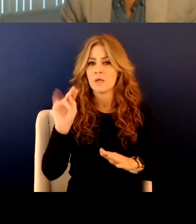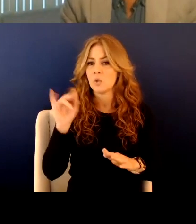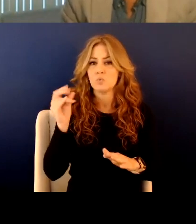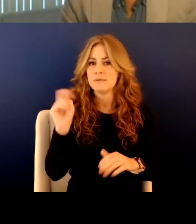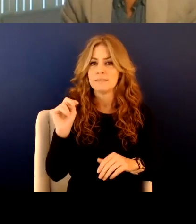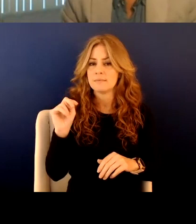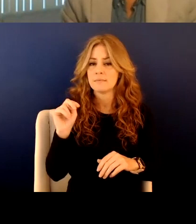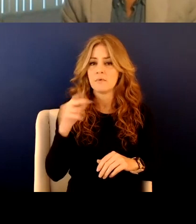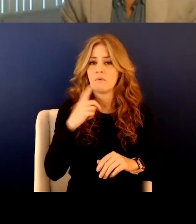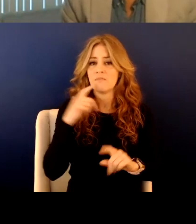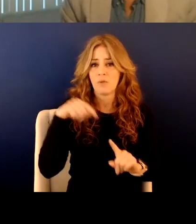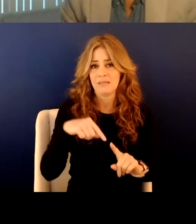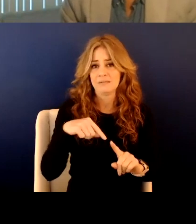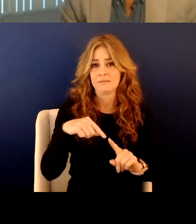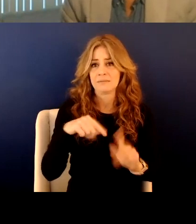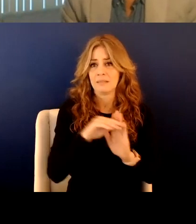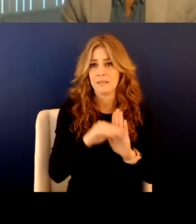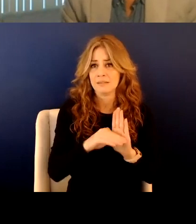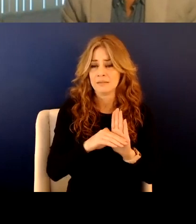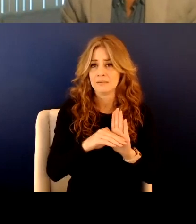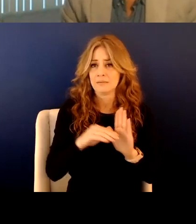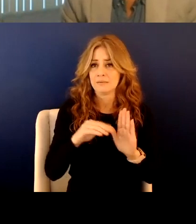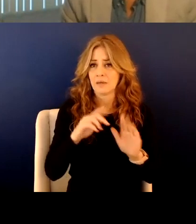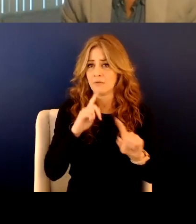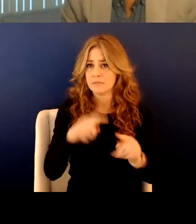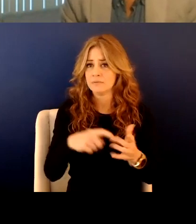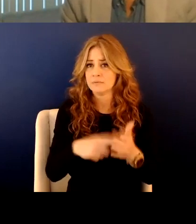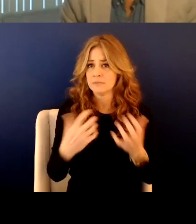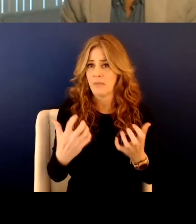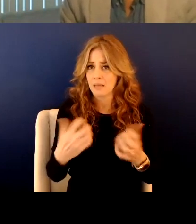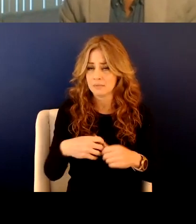this particular demand and this or set of demands, we really were,